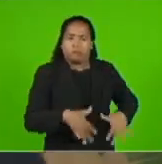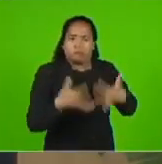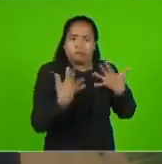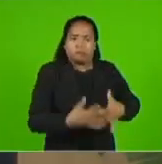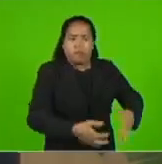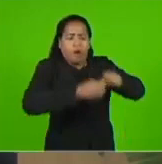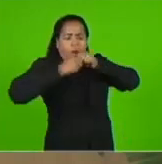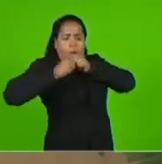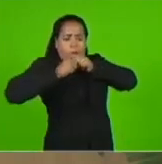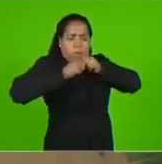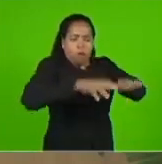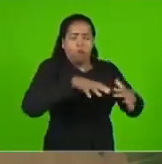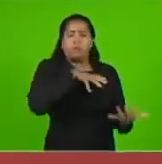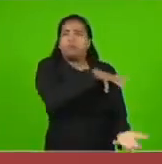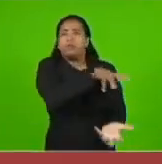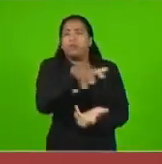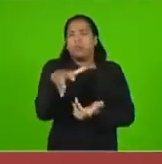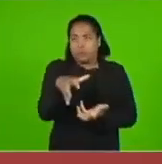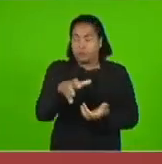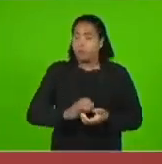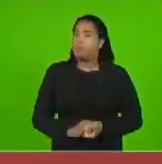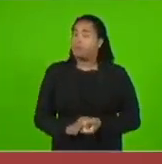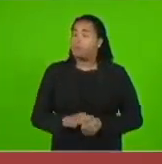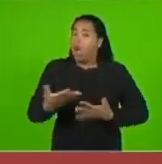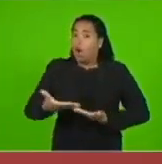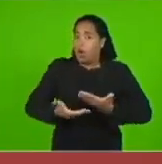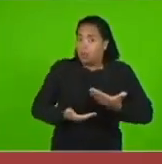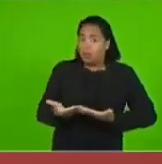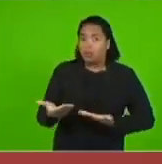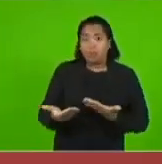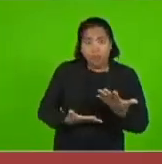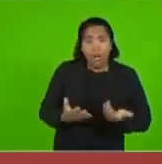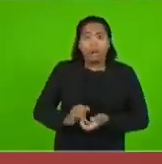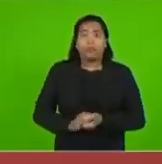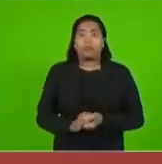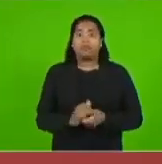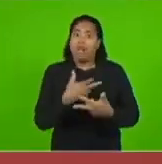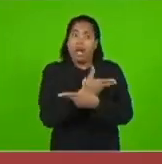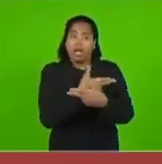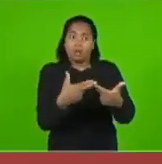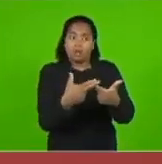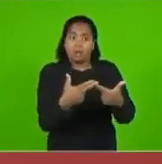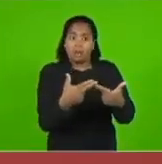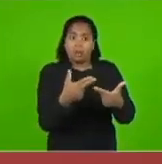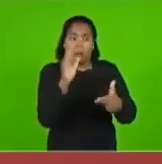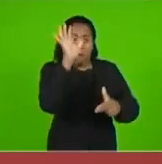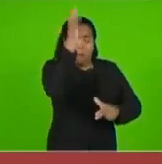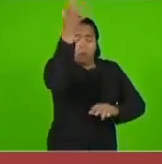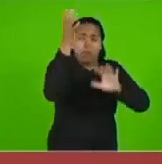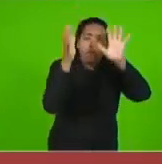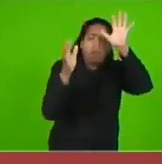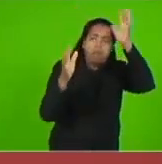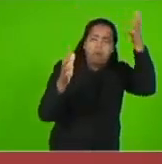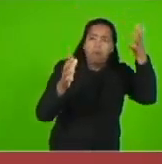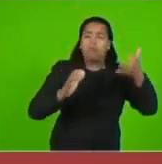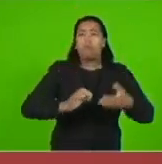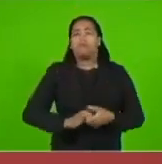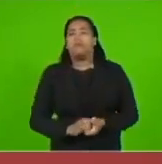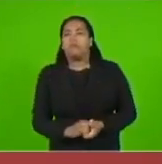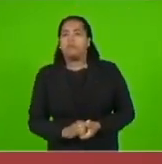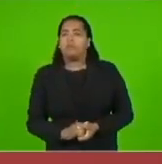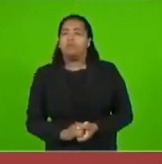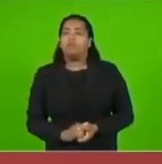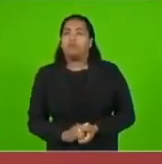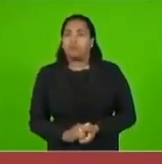tribulation that is about to come upon the world. So the church, the event are out there.